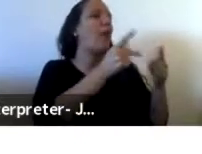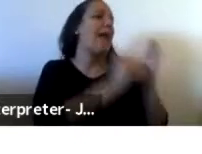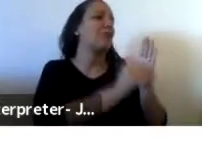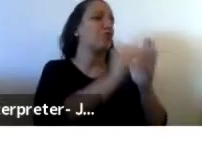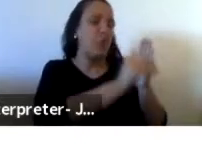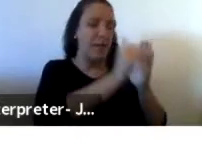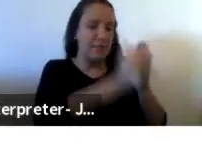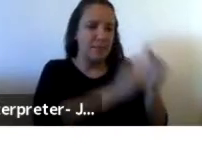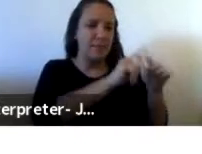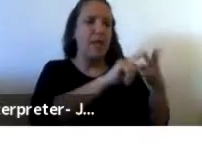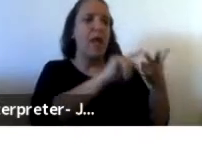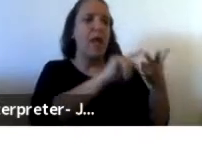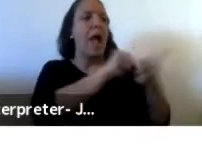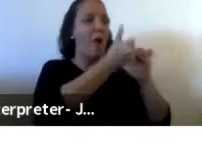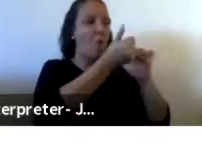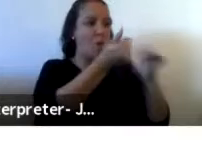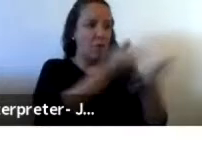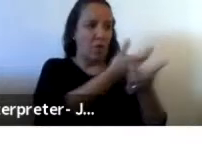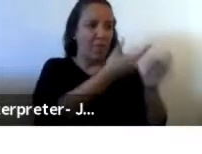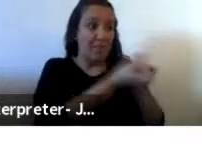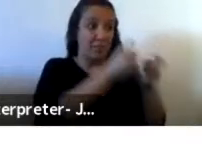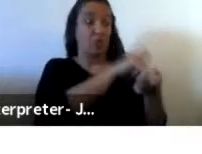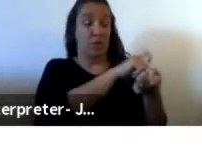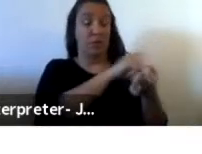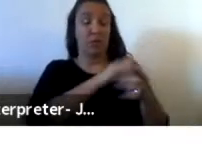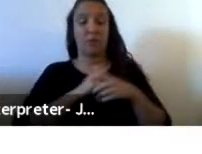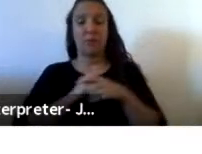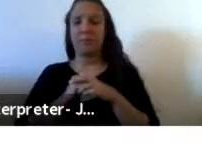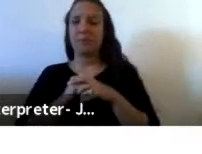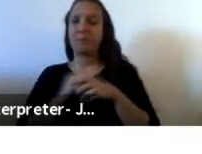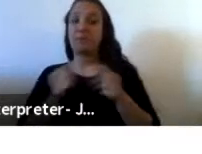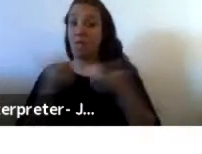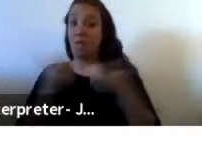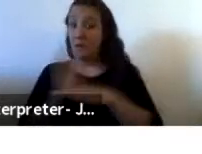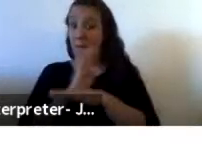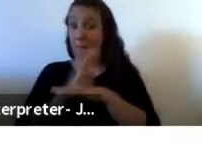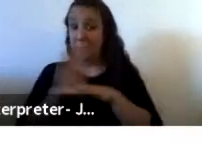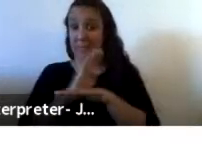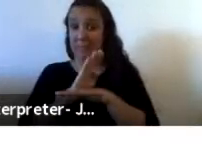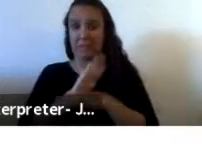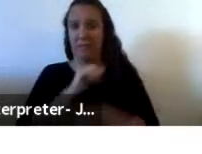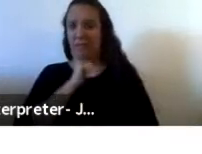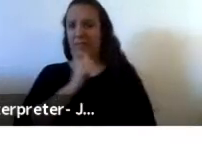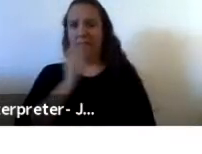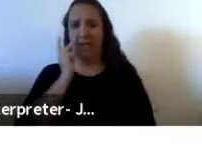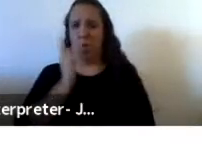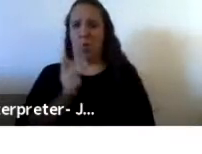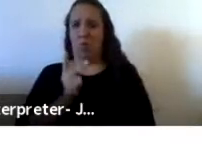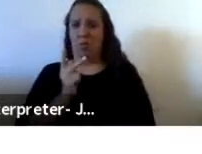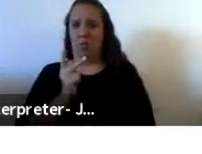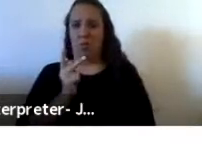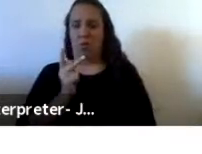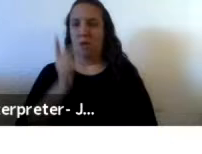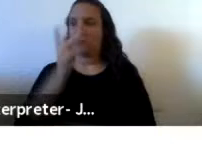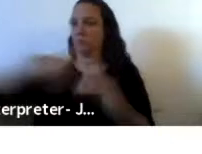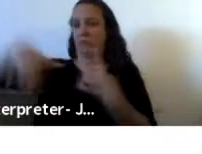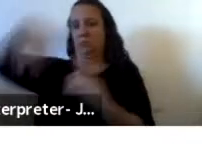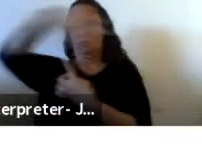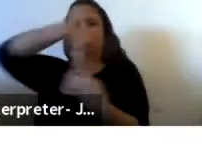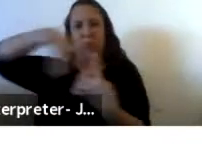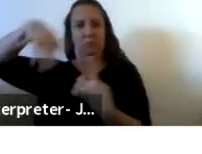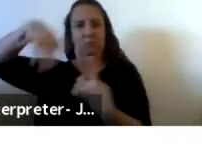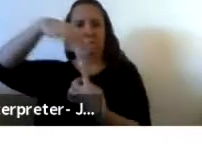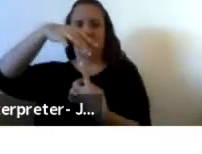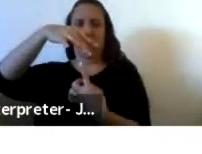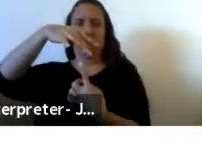changing. Unfortunately, a lot of businesses, what they do is that they really don't look at what's happening around them. Even when it comes